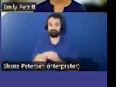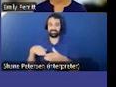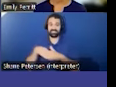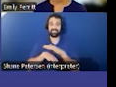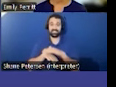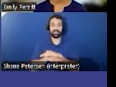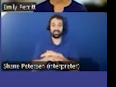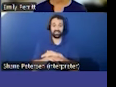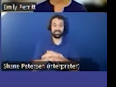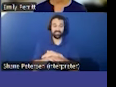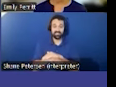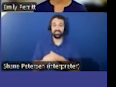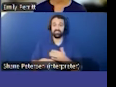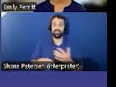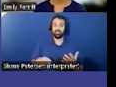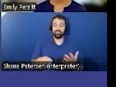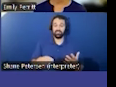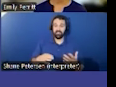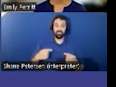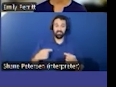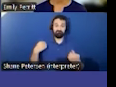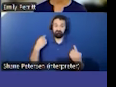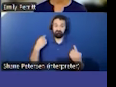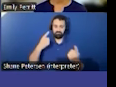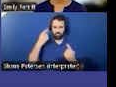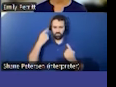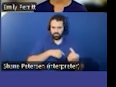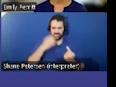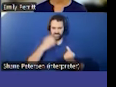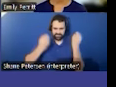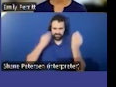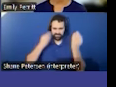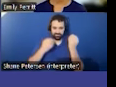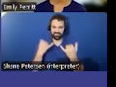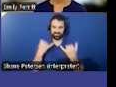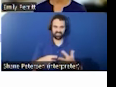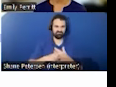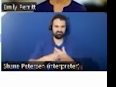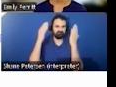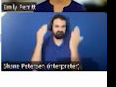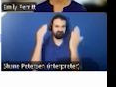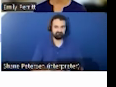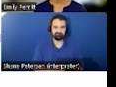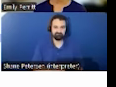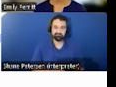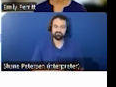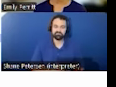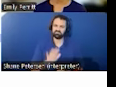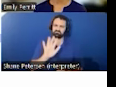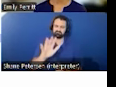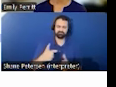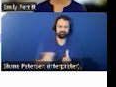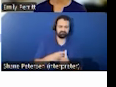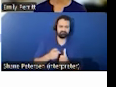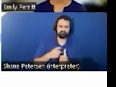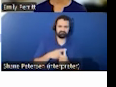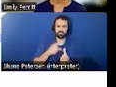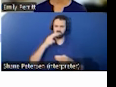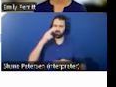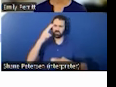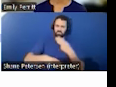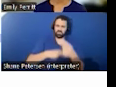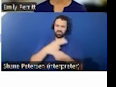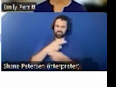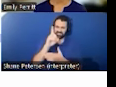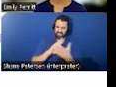we have been thinking about. So let's get started. First, what is universal design for learning?